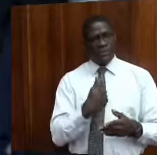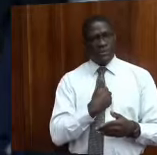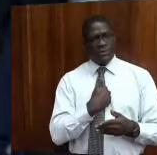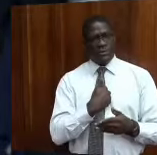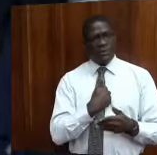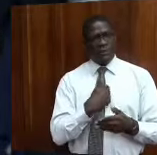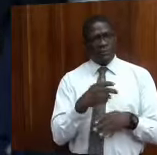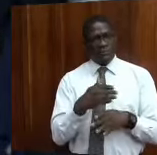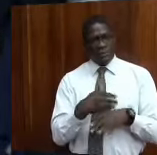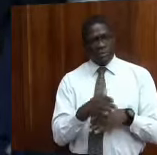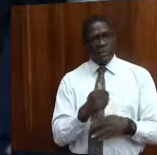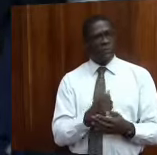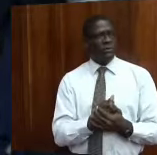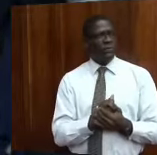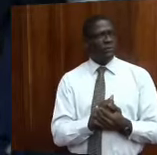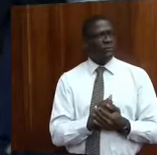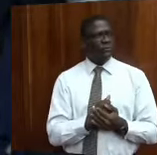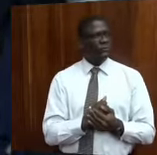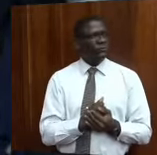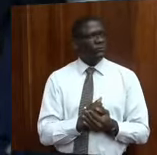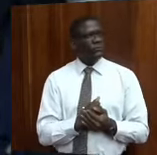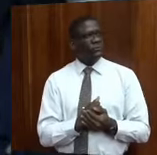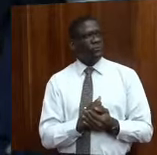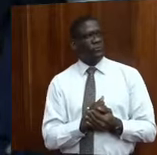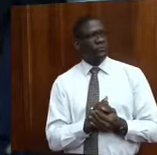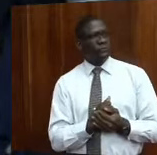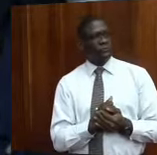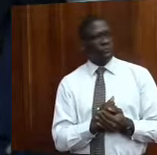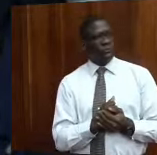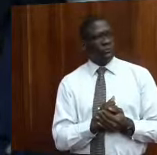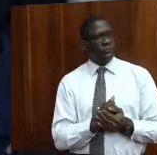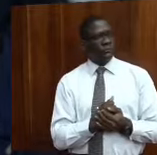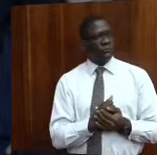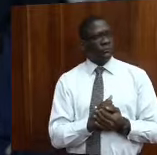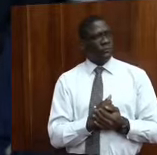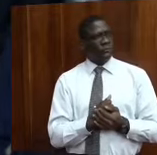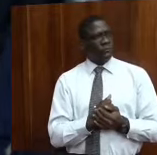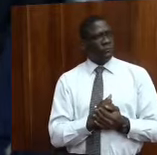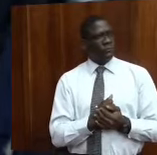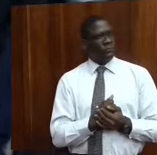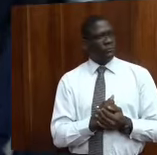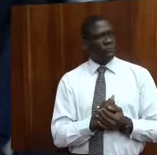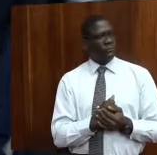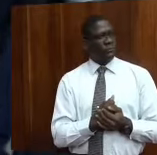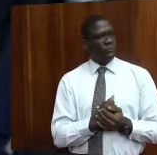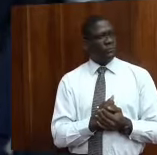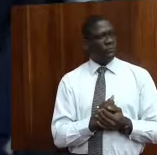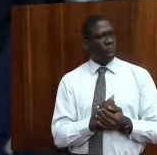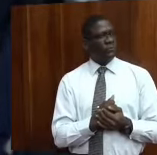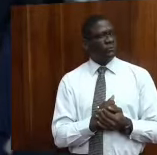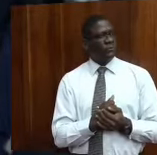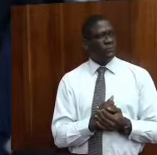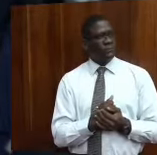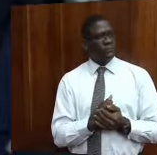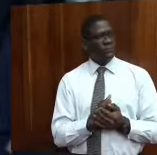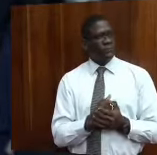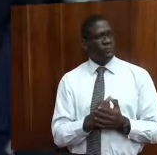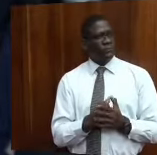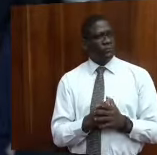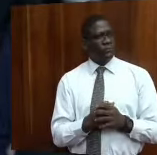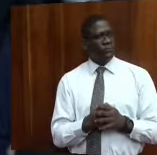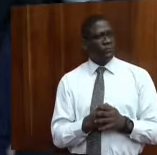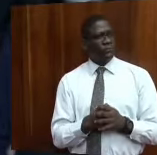example, Mr. Speaker, an employee earning a monthly salary of $5,500 and with annual